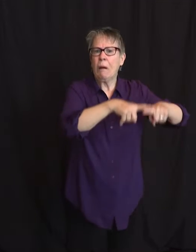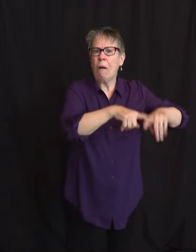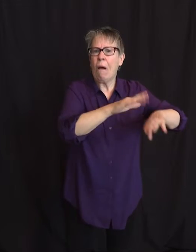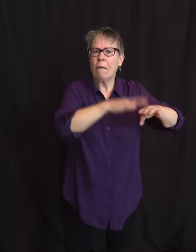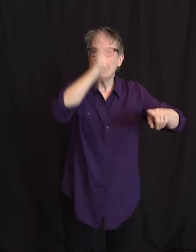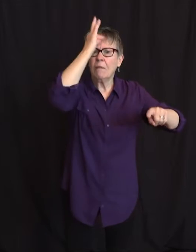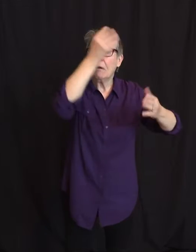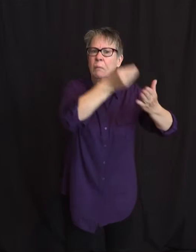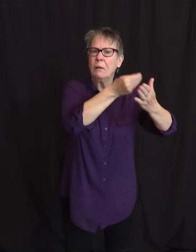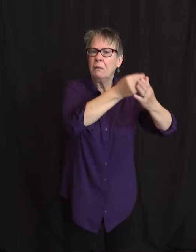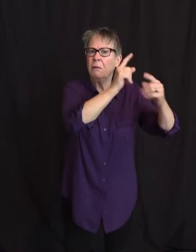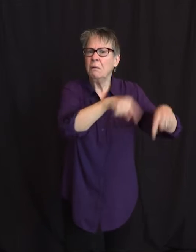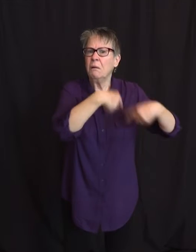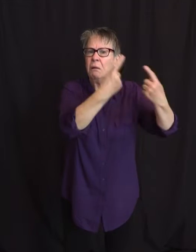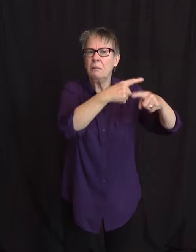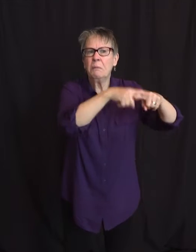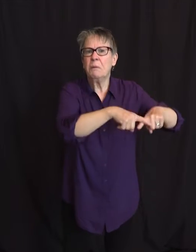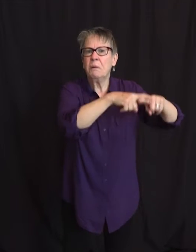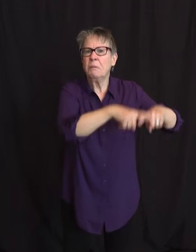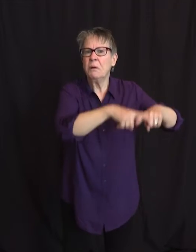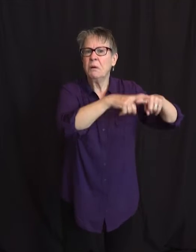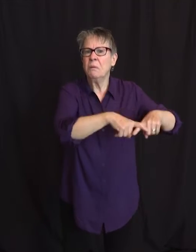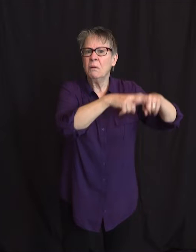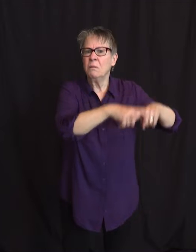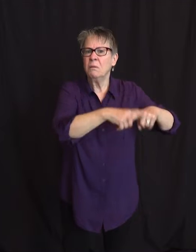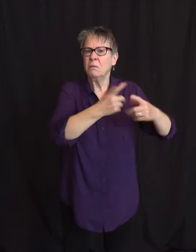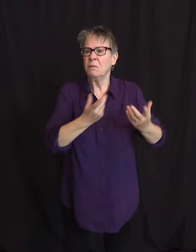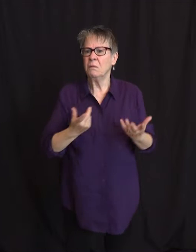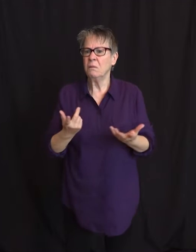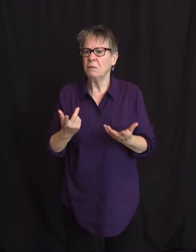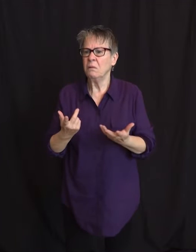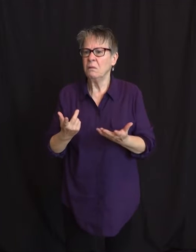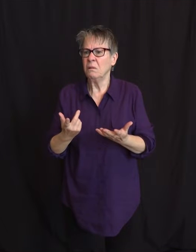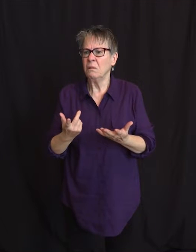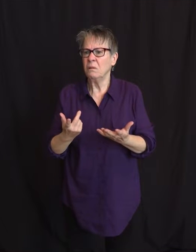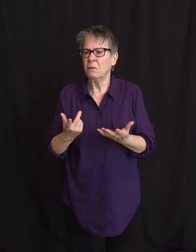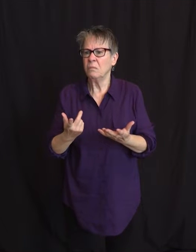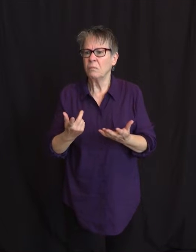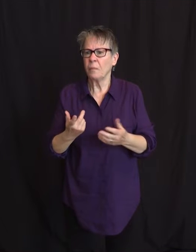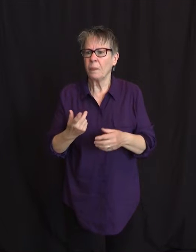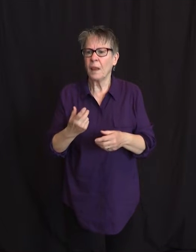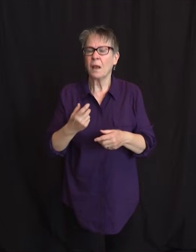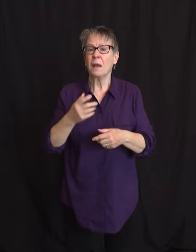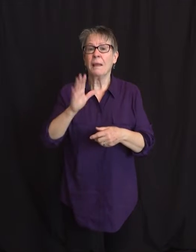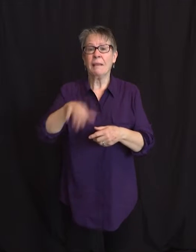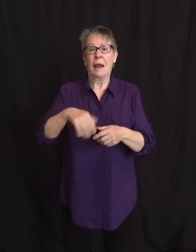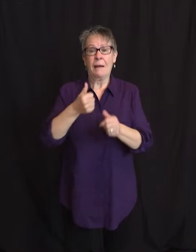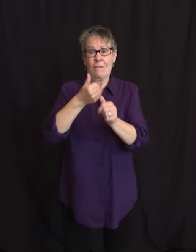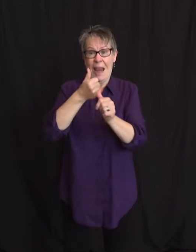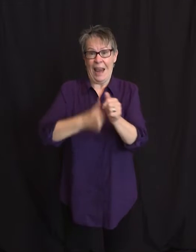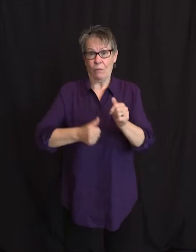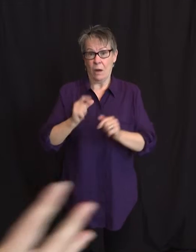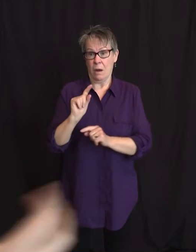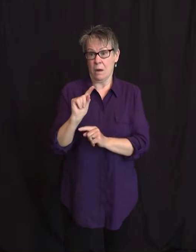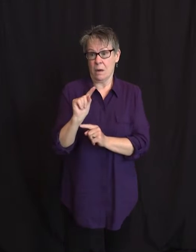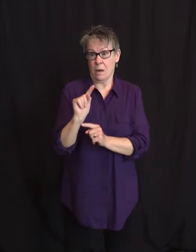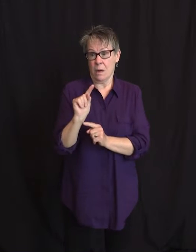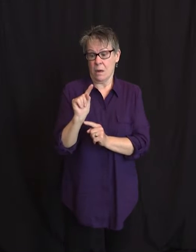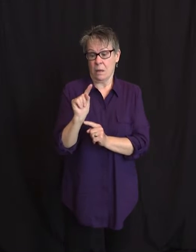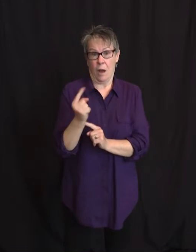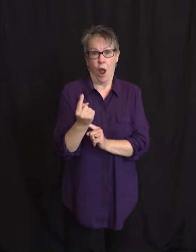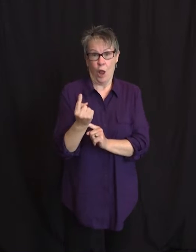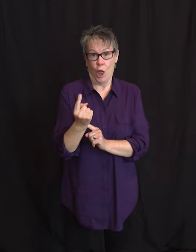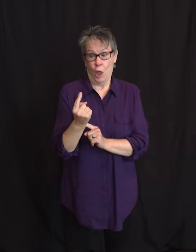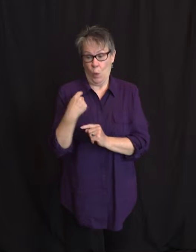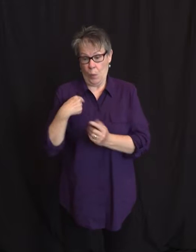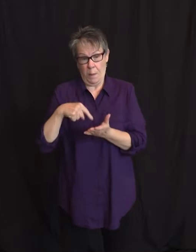federal government for every dollar that we pay in taxes. The average resident of Kentucky gets $2.41 back.